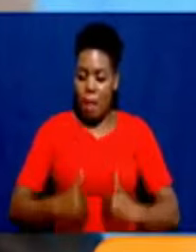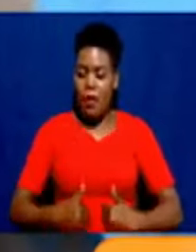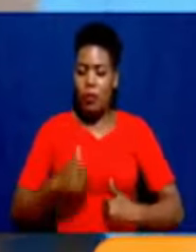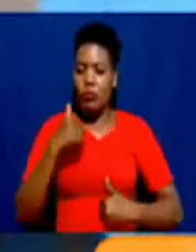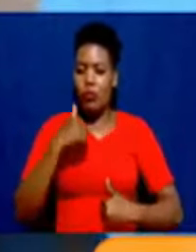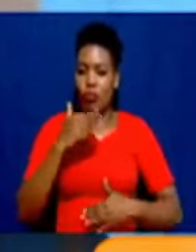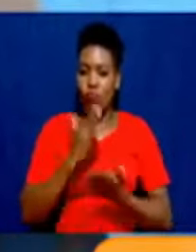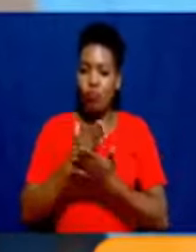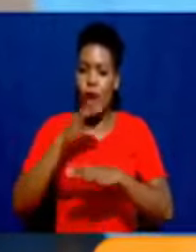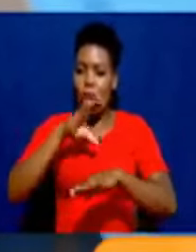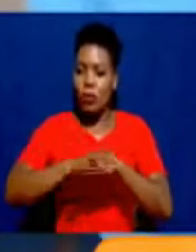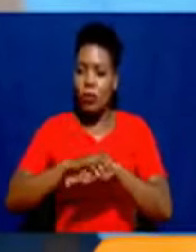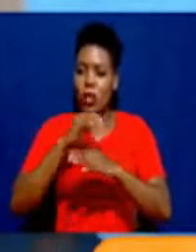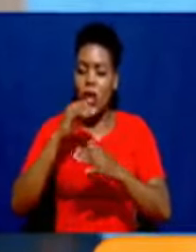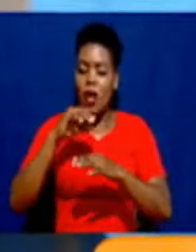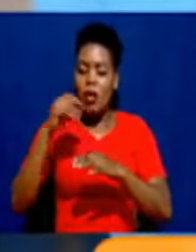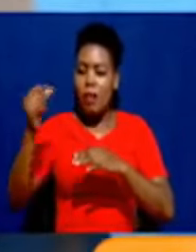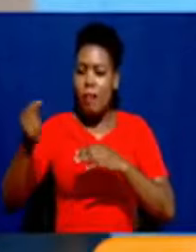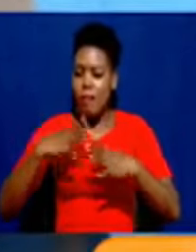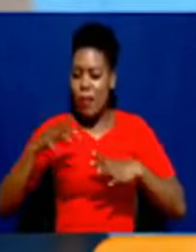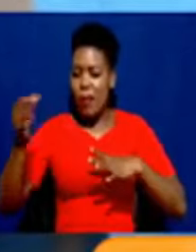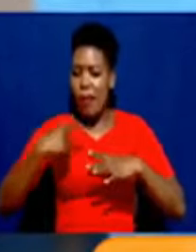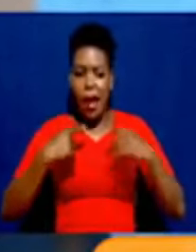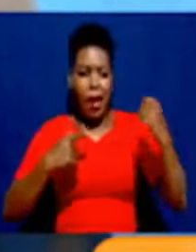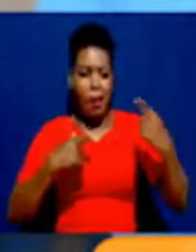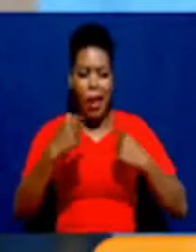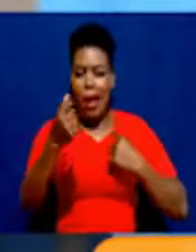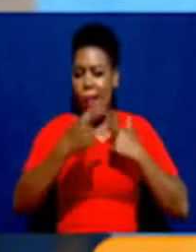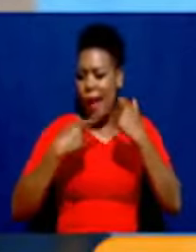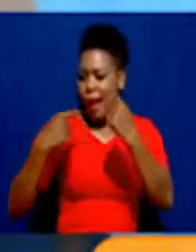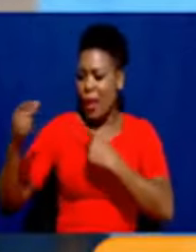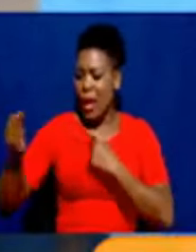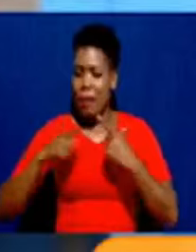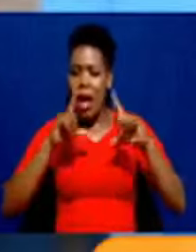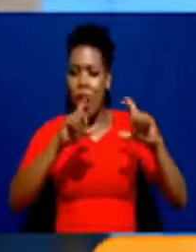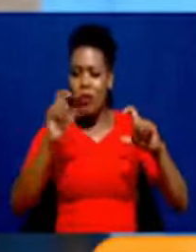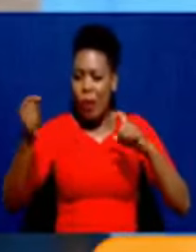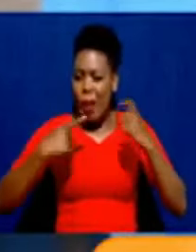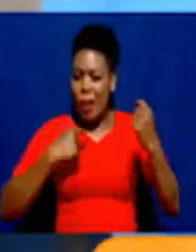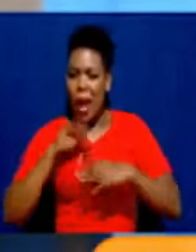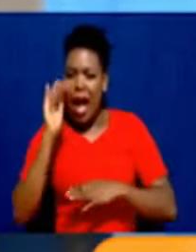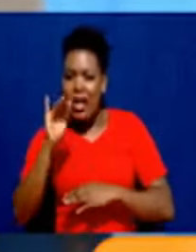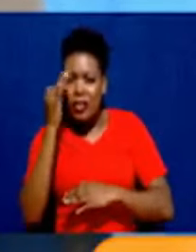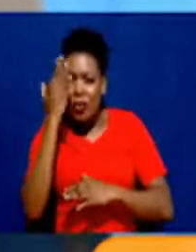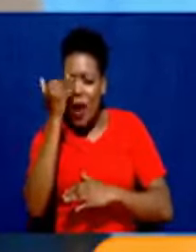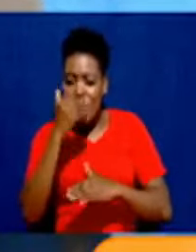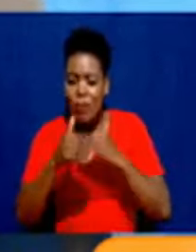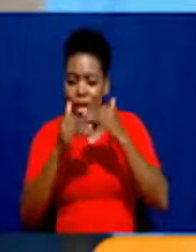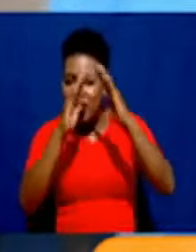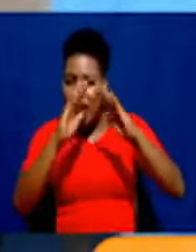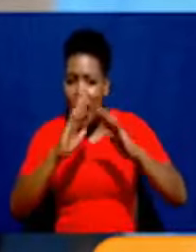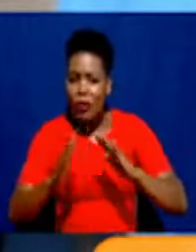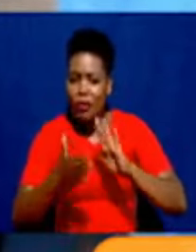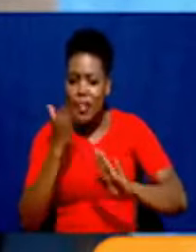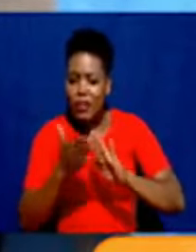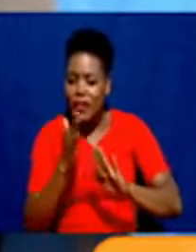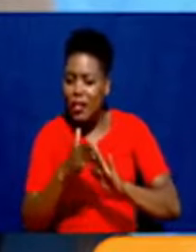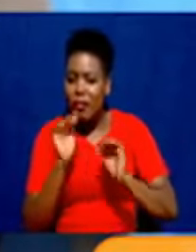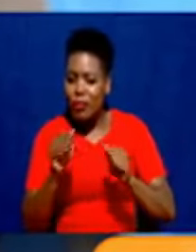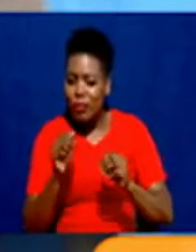I got a lot of messages and I got a lot of photos sent to me. And at some point, I was also a bit